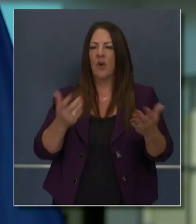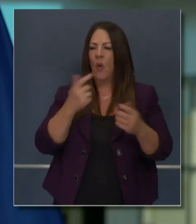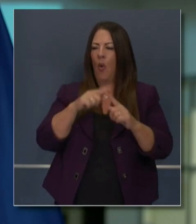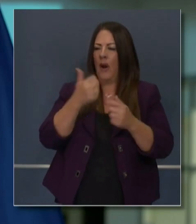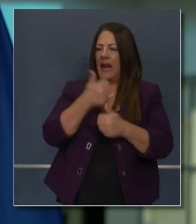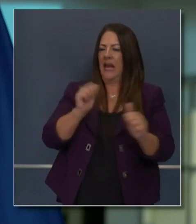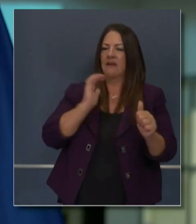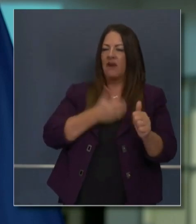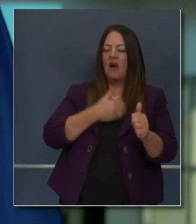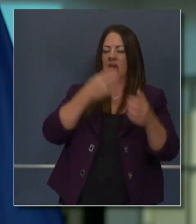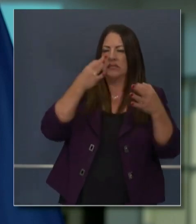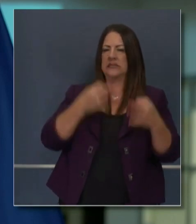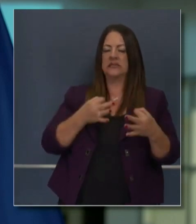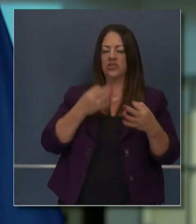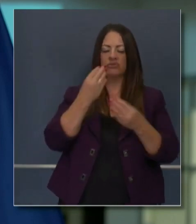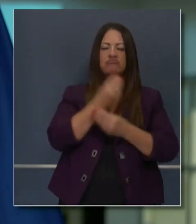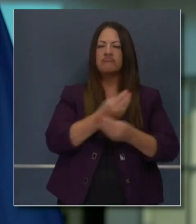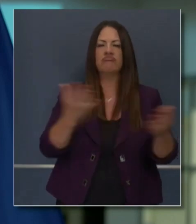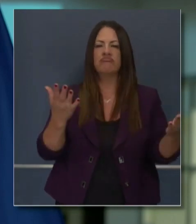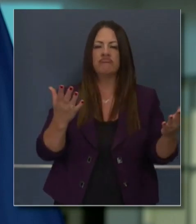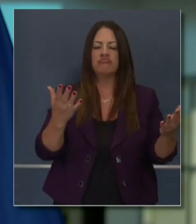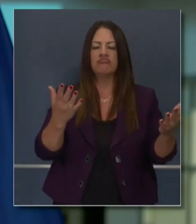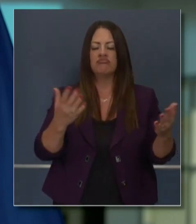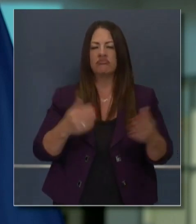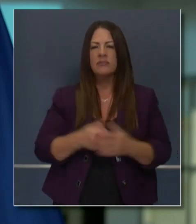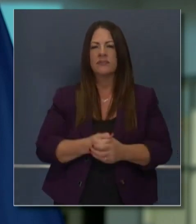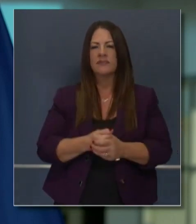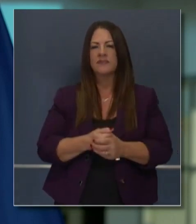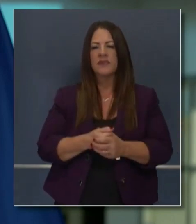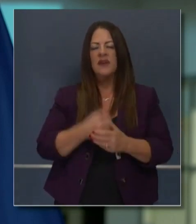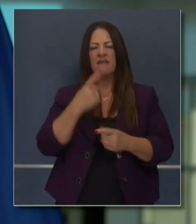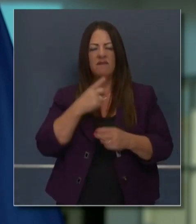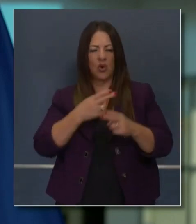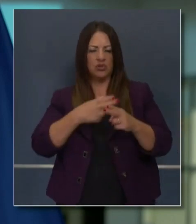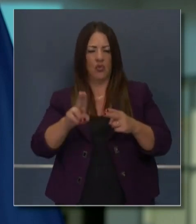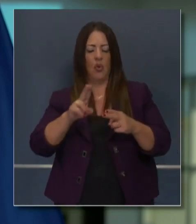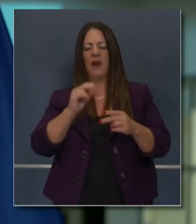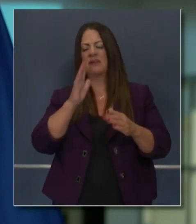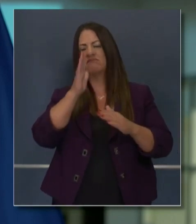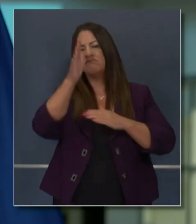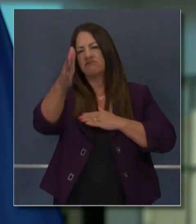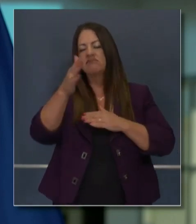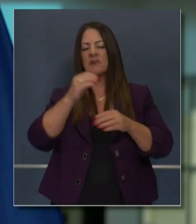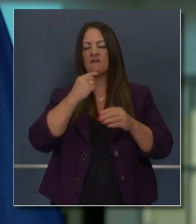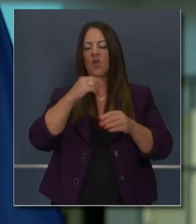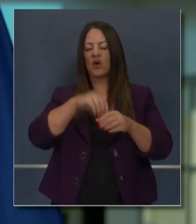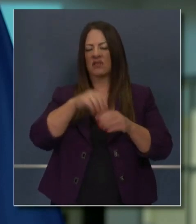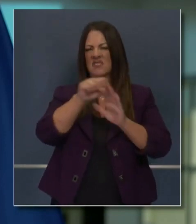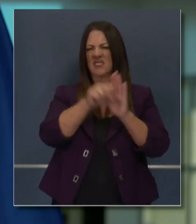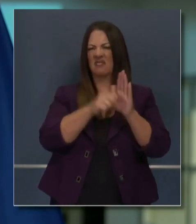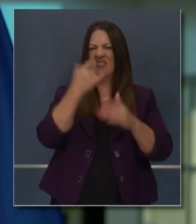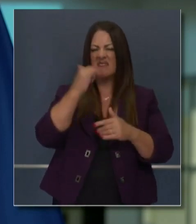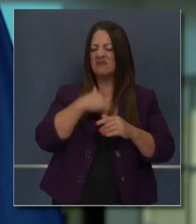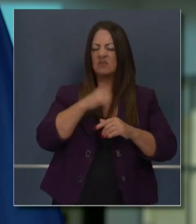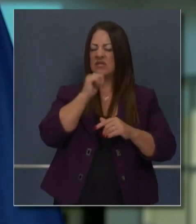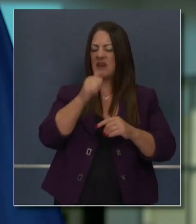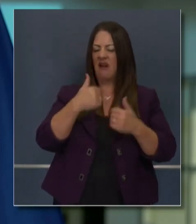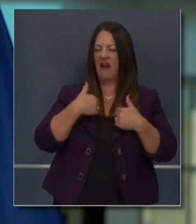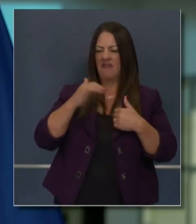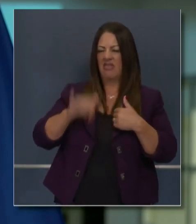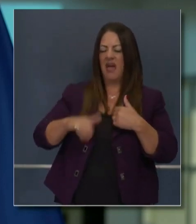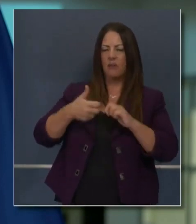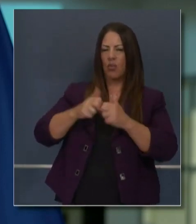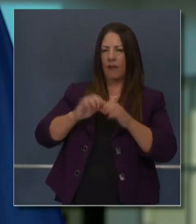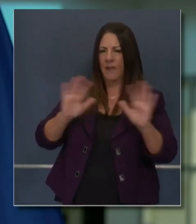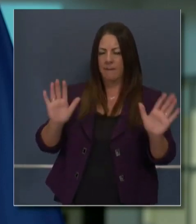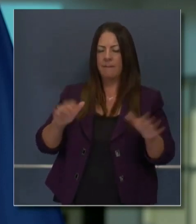making in real time or more broadly, medium and long term in this state. We also officially transitioned over